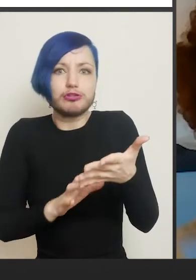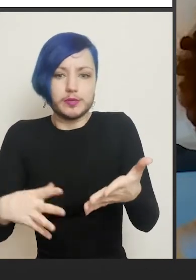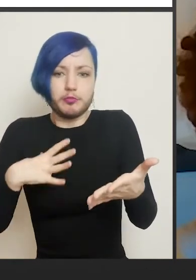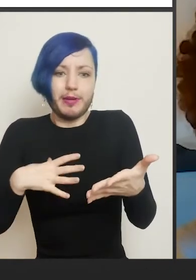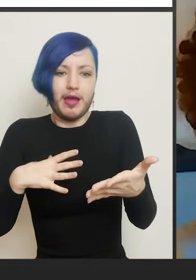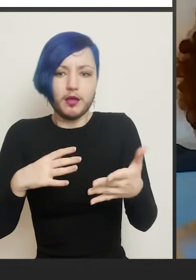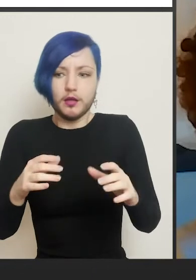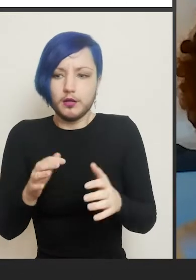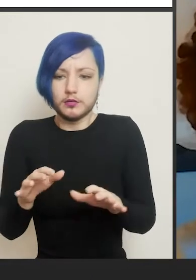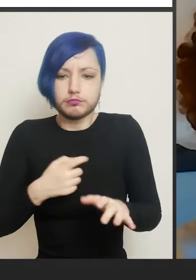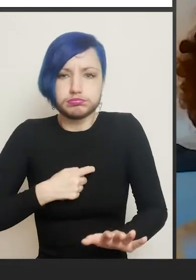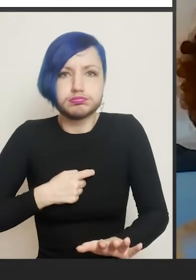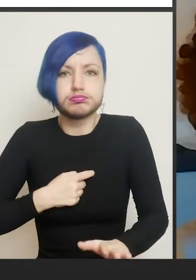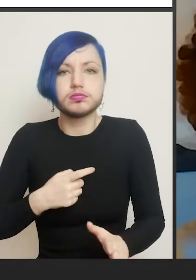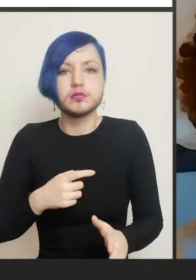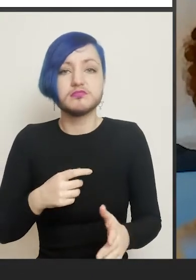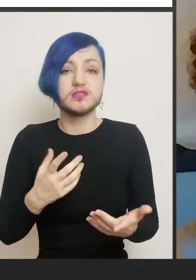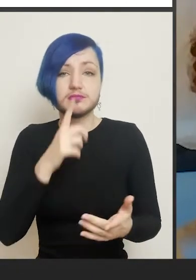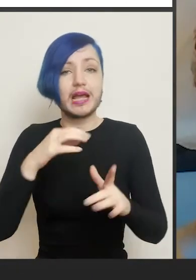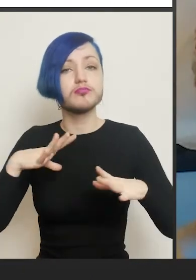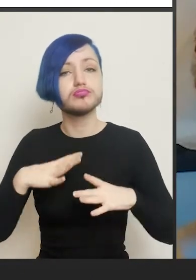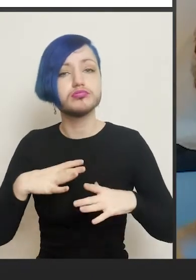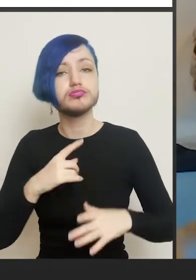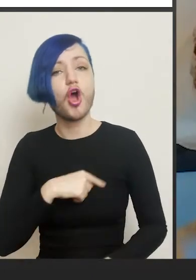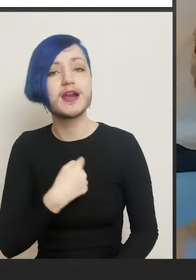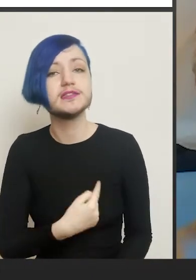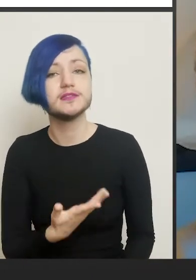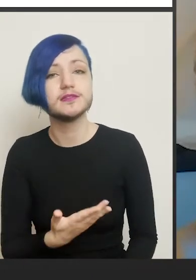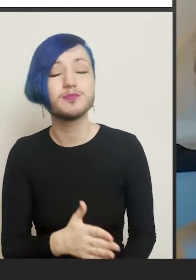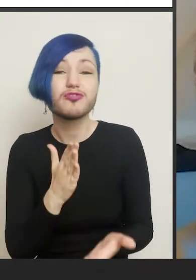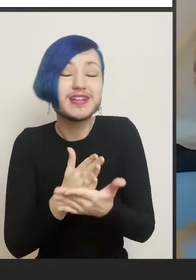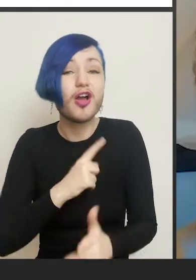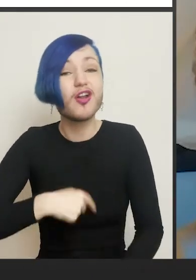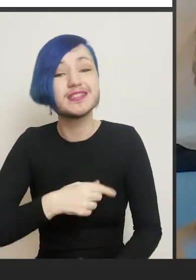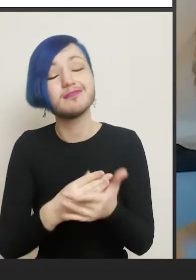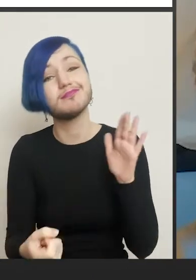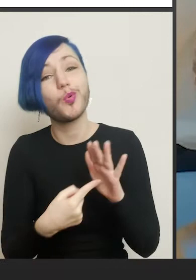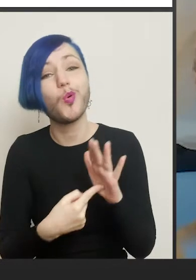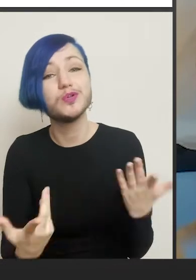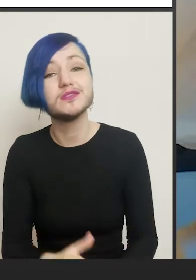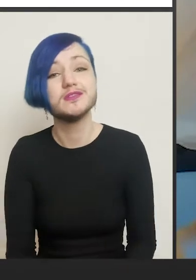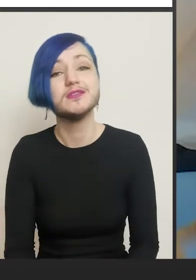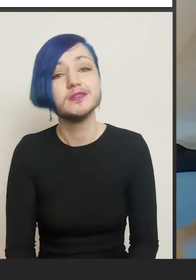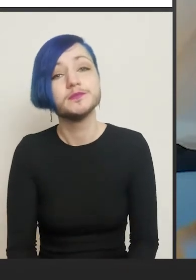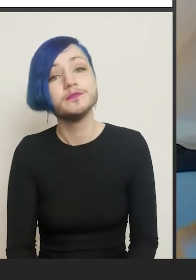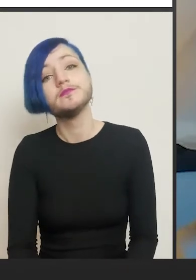say, and help them to be able to be honest. Because actually honesty is so important.